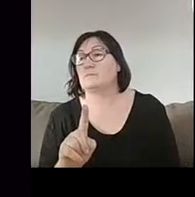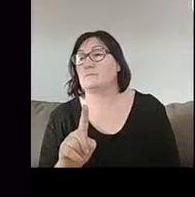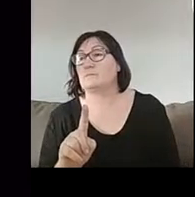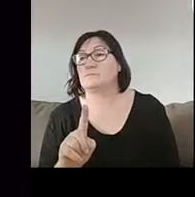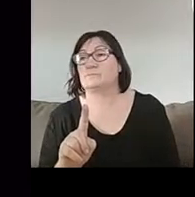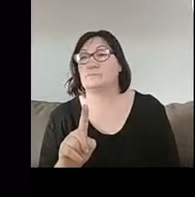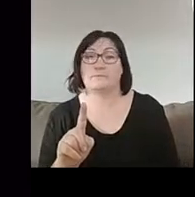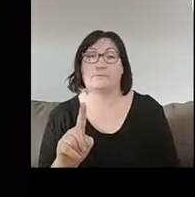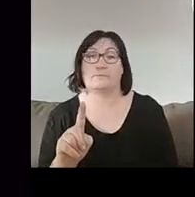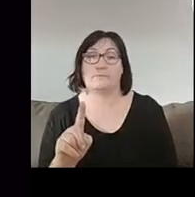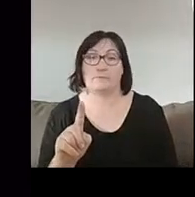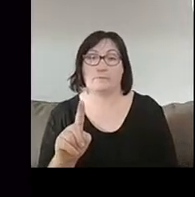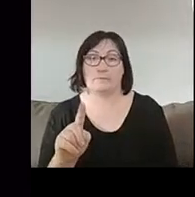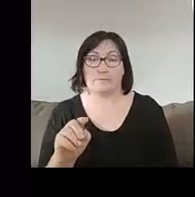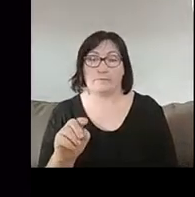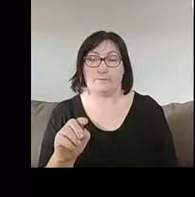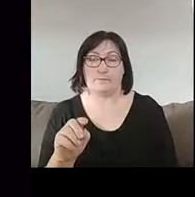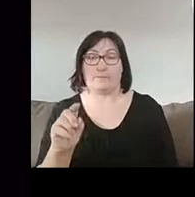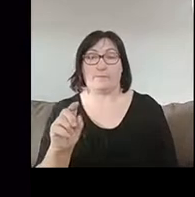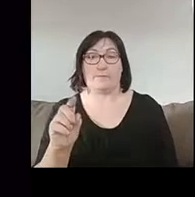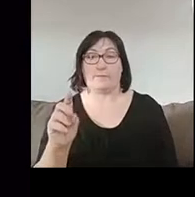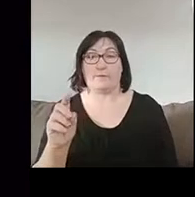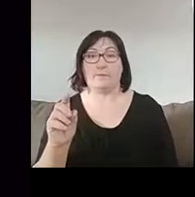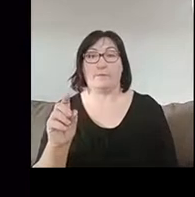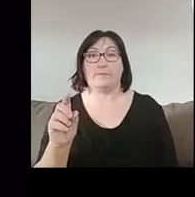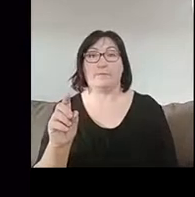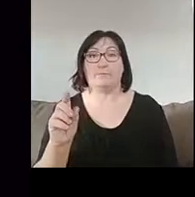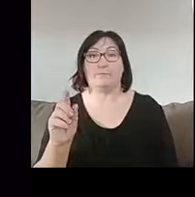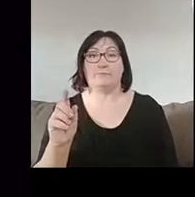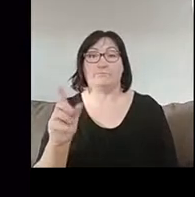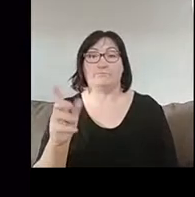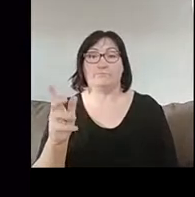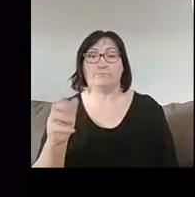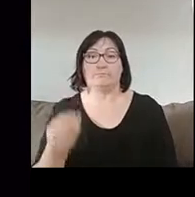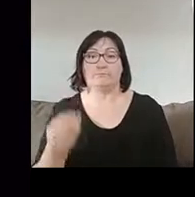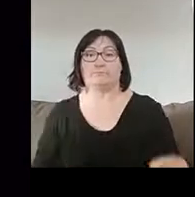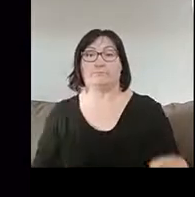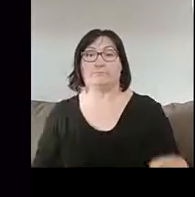submit your VAT 201, the payment must also go in. We've got